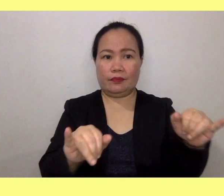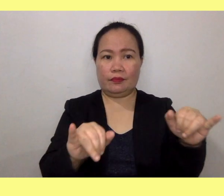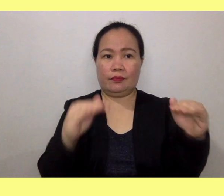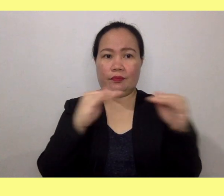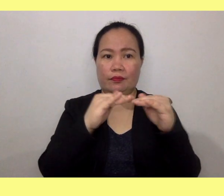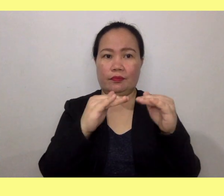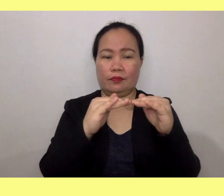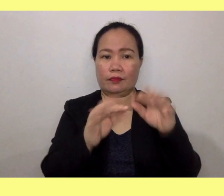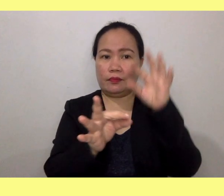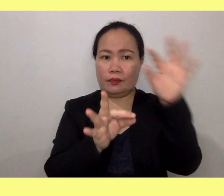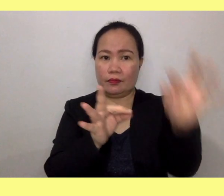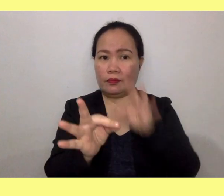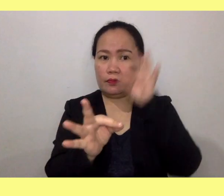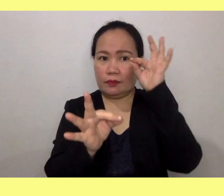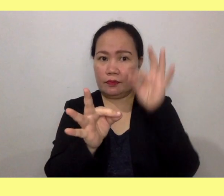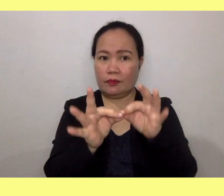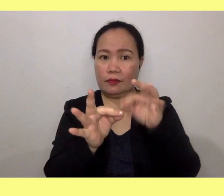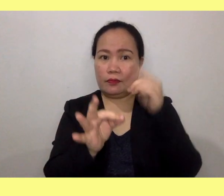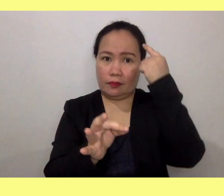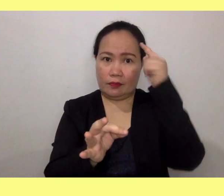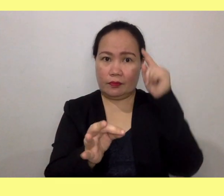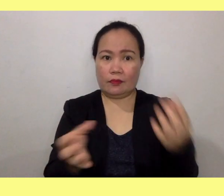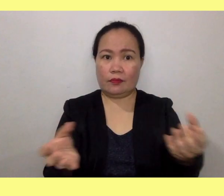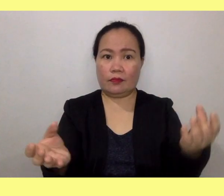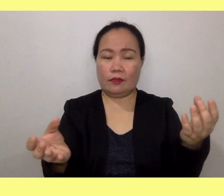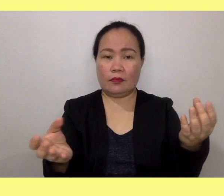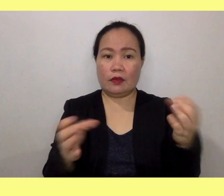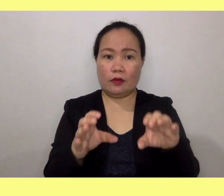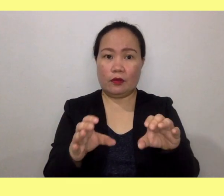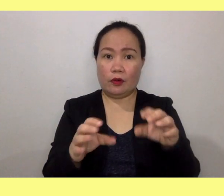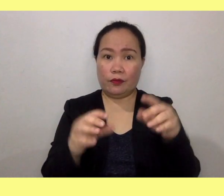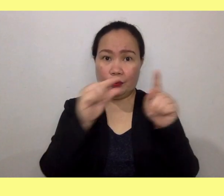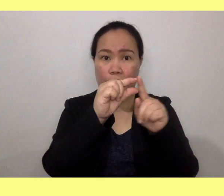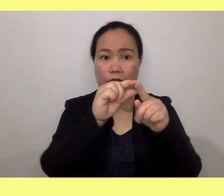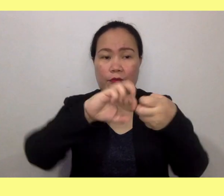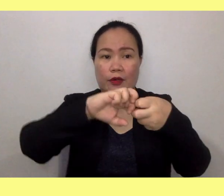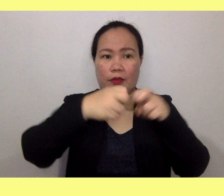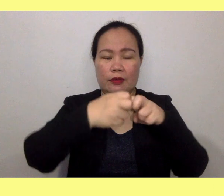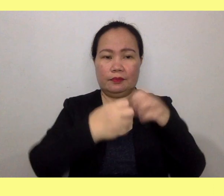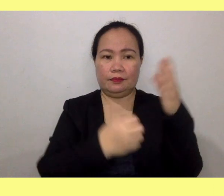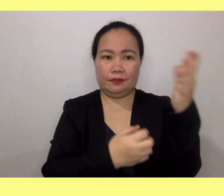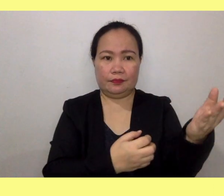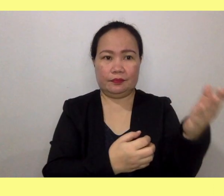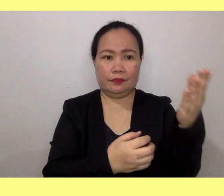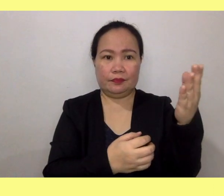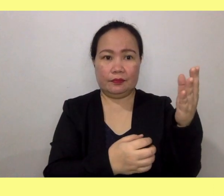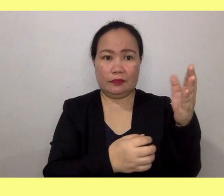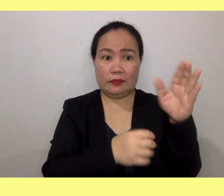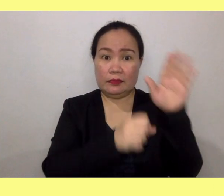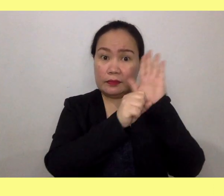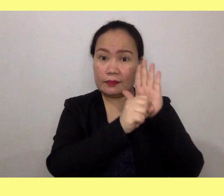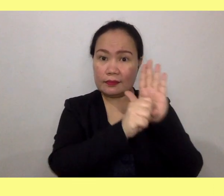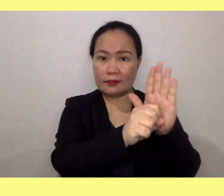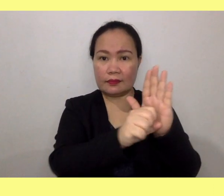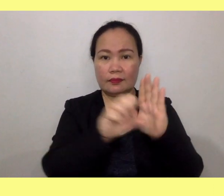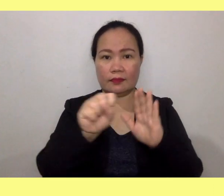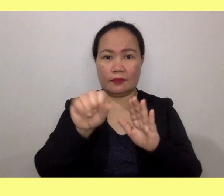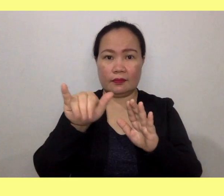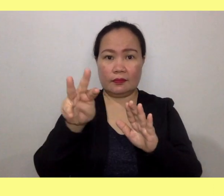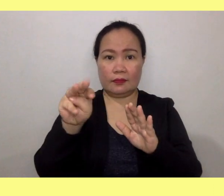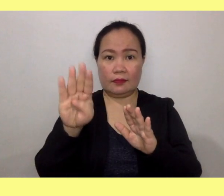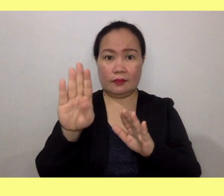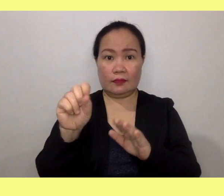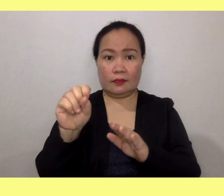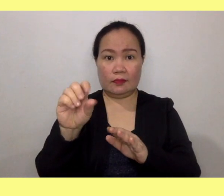the condition of the word problems. So ano-ano ba yon? So ito yung mga symbol. So